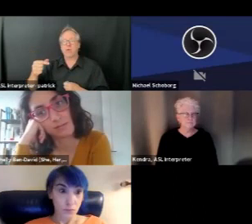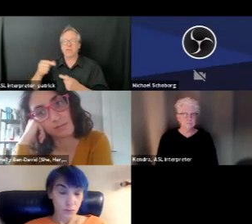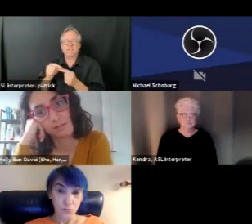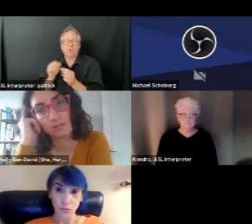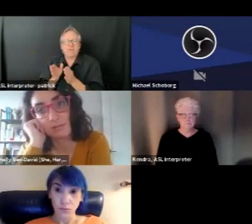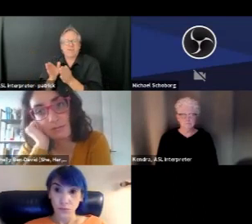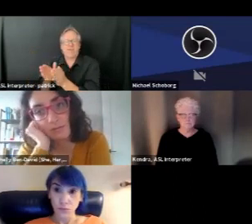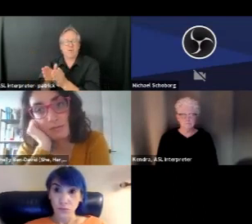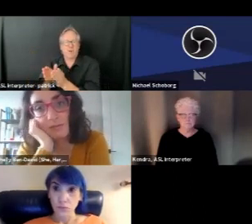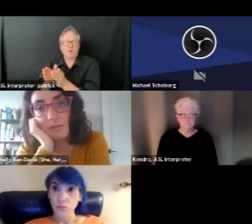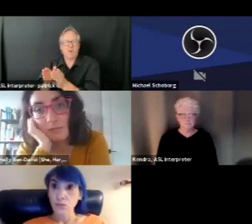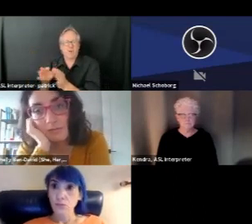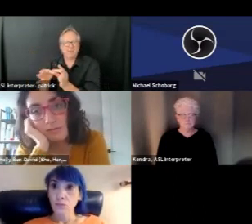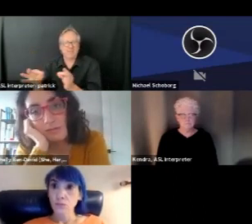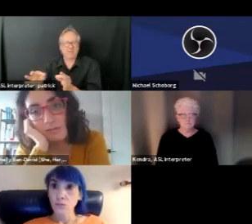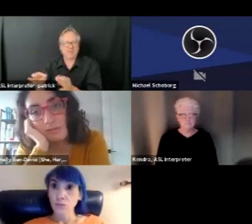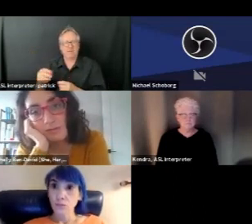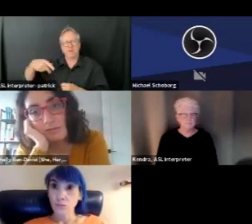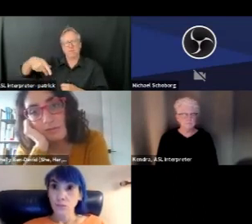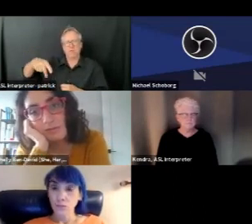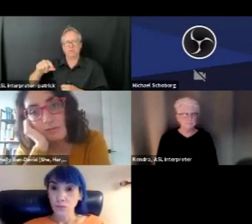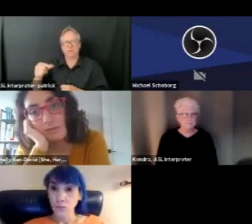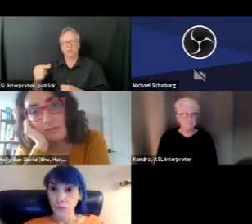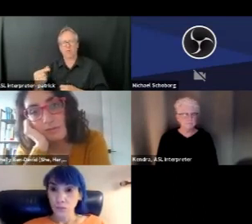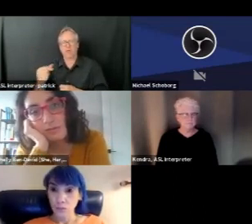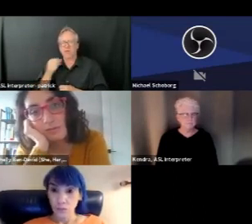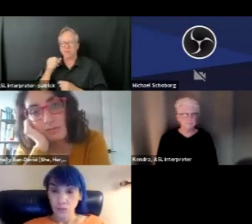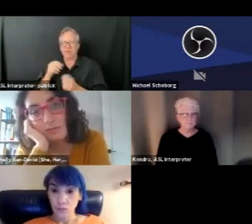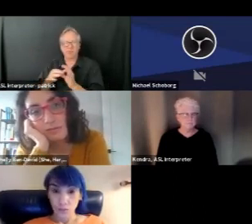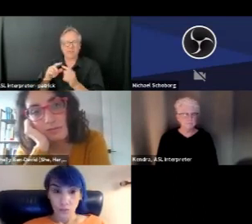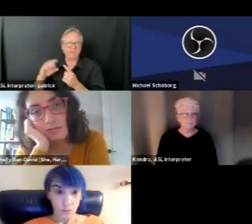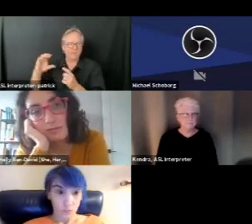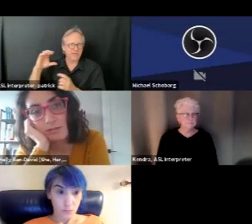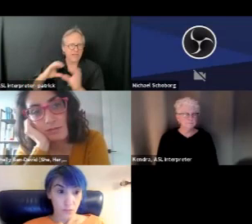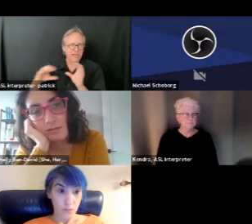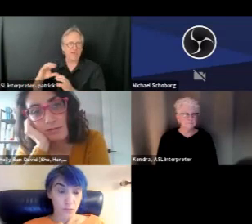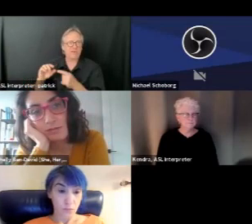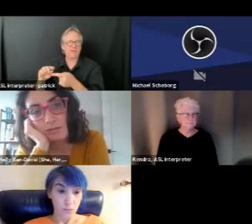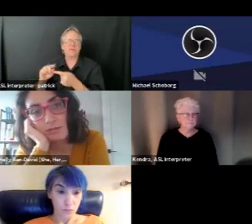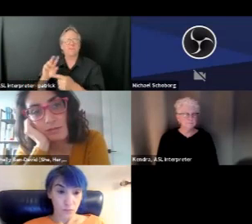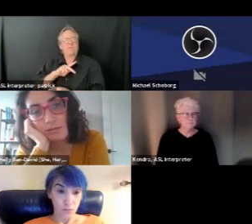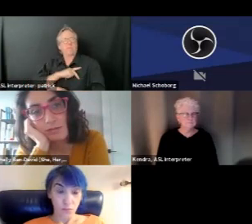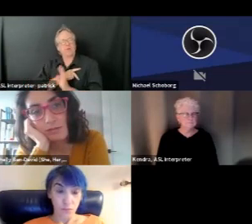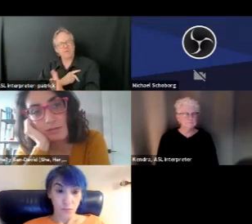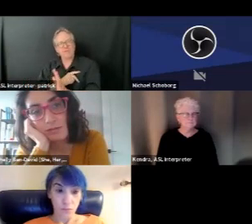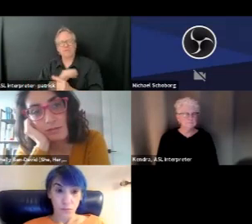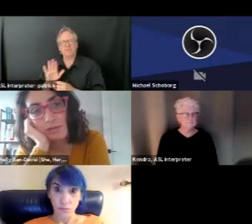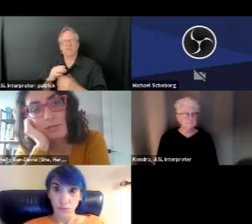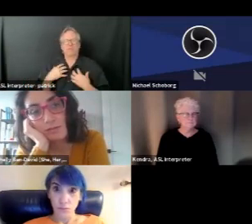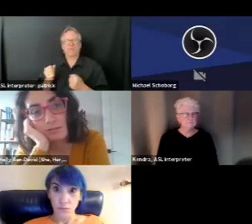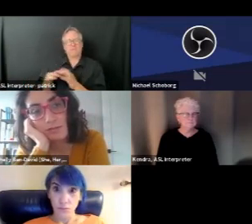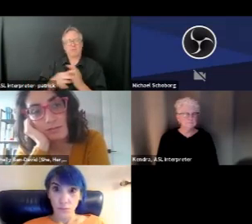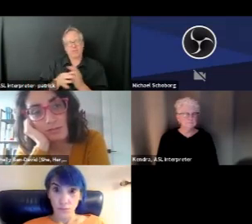experience. Post-traumatic growth is not very related to clinical outcomes, if at all, but it's related to like personal